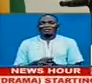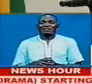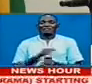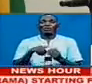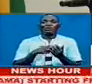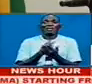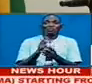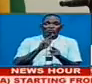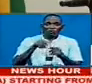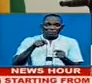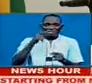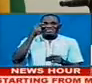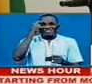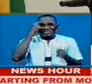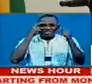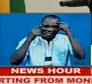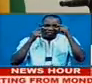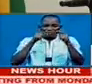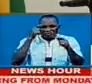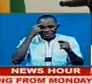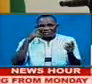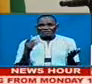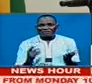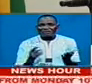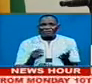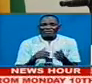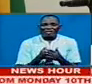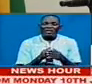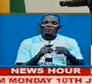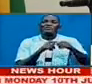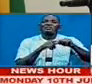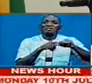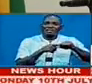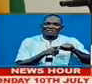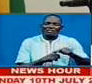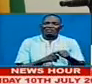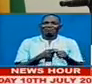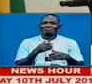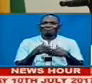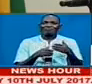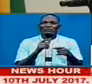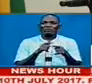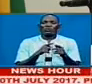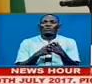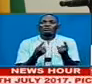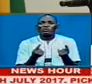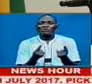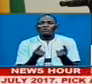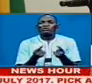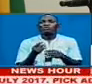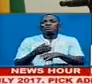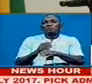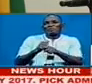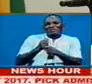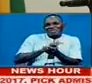we want everybody to be thinking, the mindset, to start moving towards what can we do to add